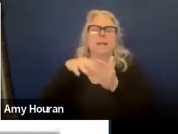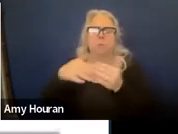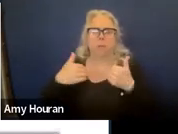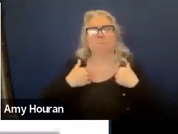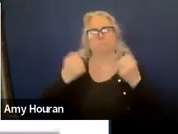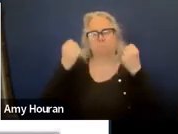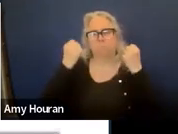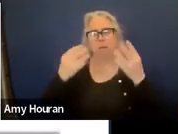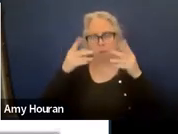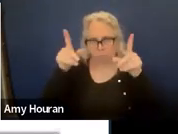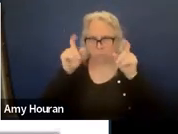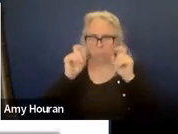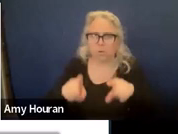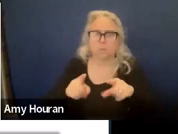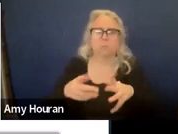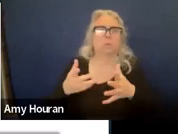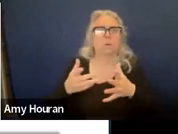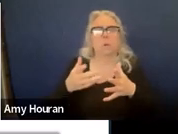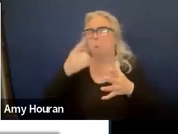questions about